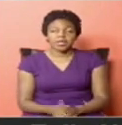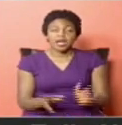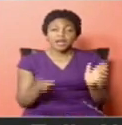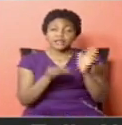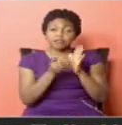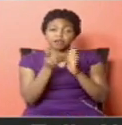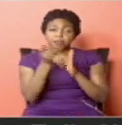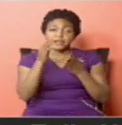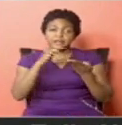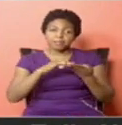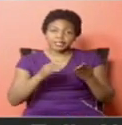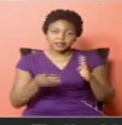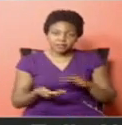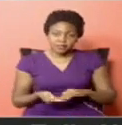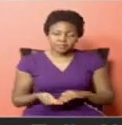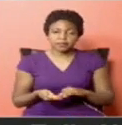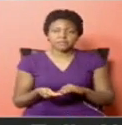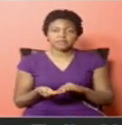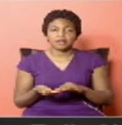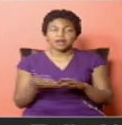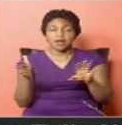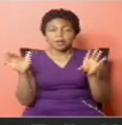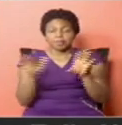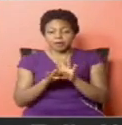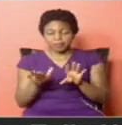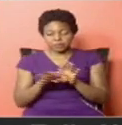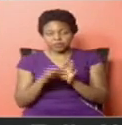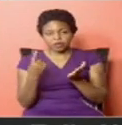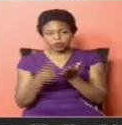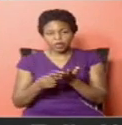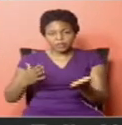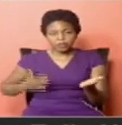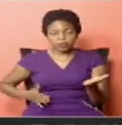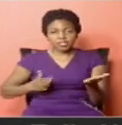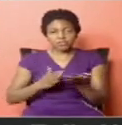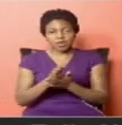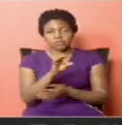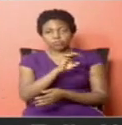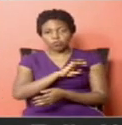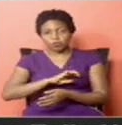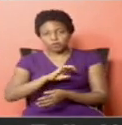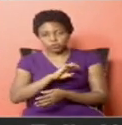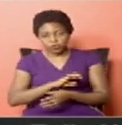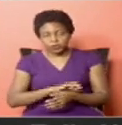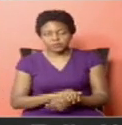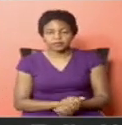development partners, members of Uganda Human Rights Commission,